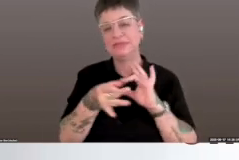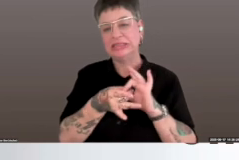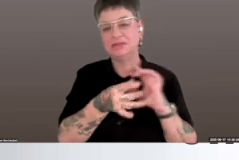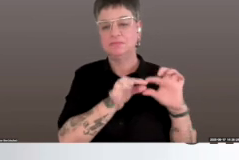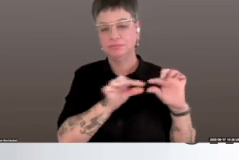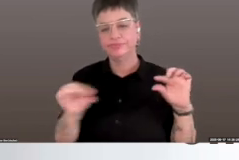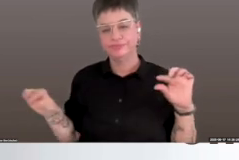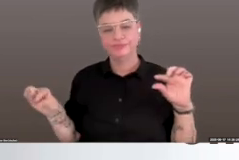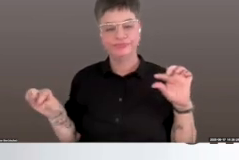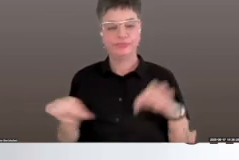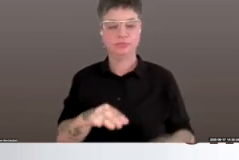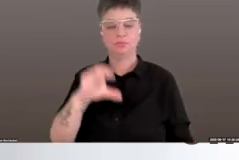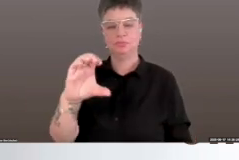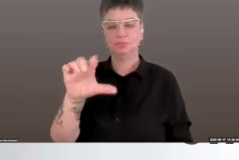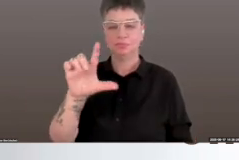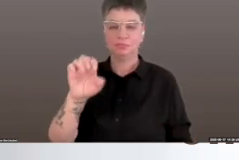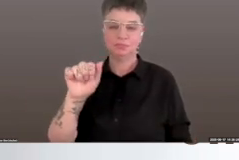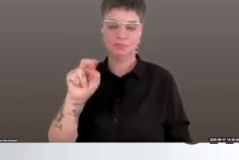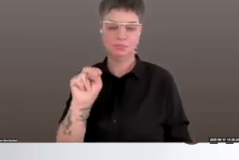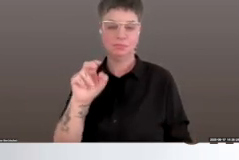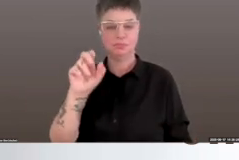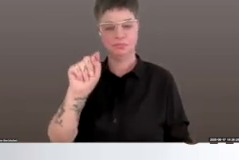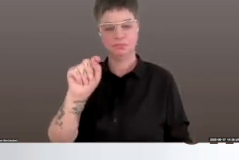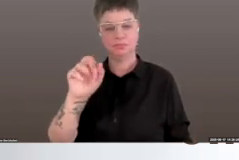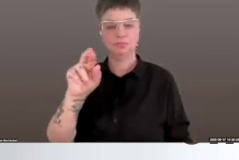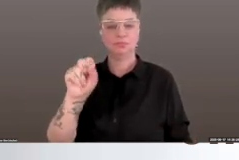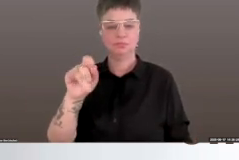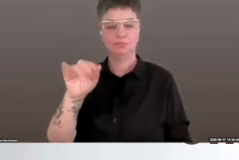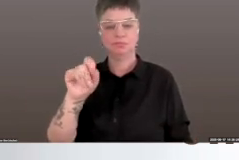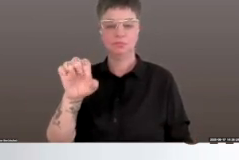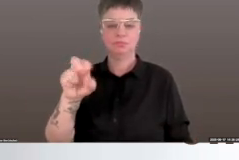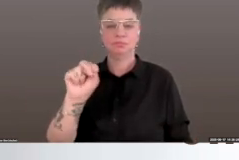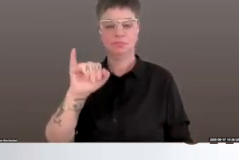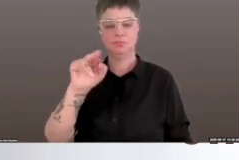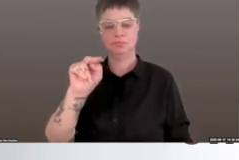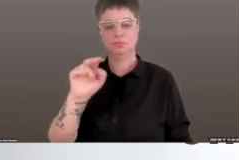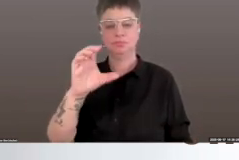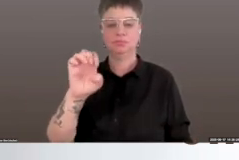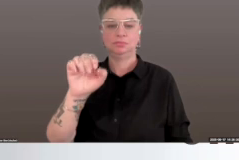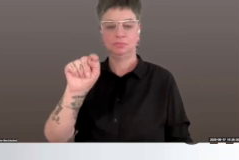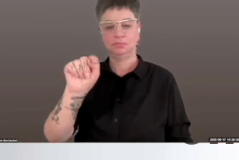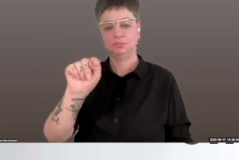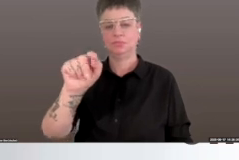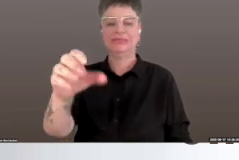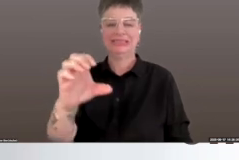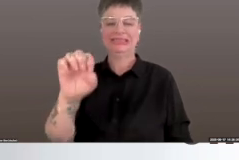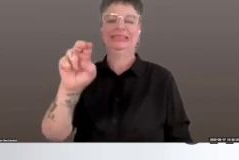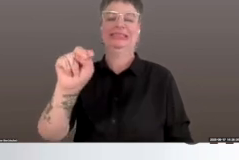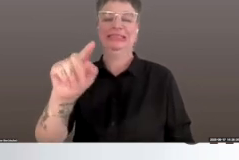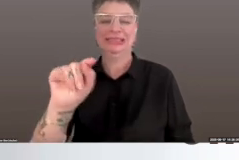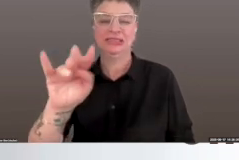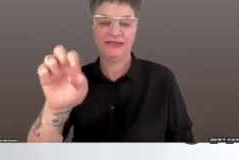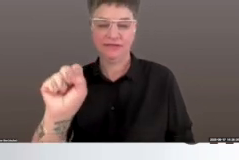email will let me know if anything comes in. All right, let's see if we have any raised hands. Currently, no, but we'll